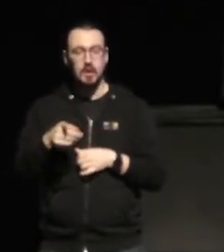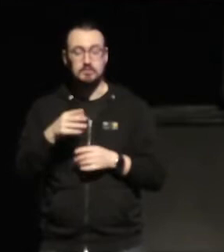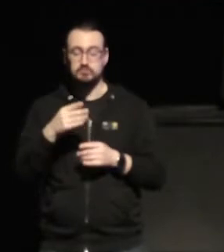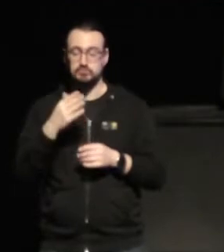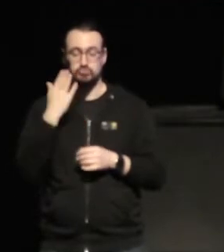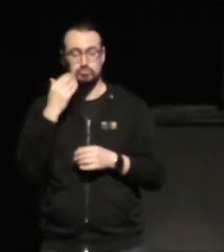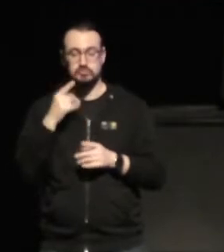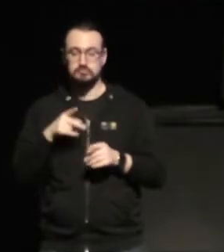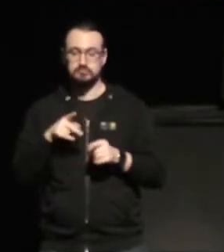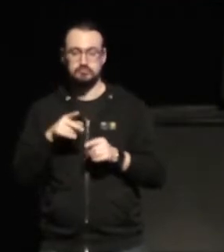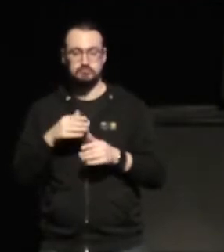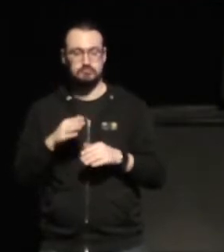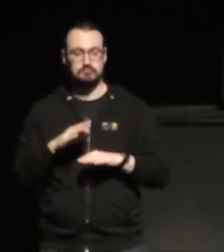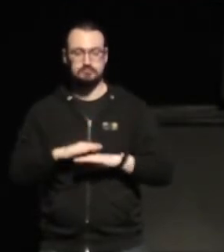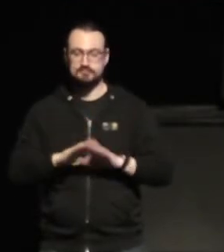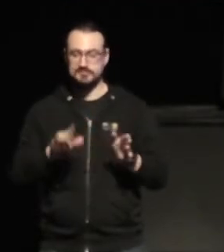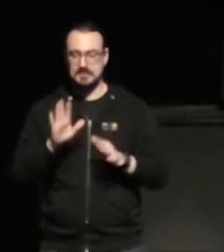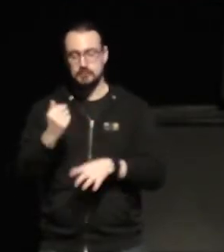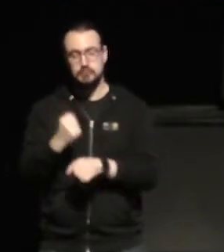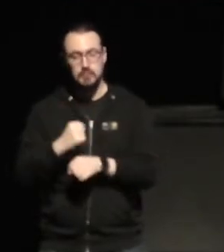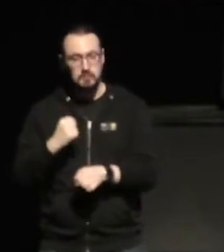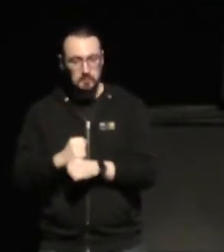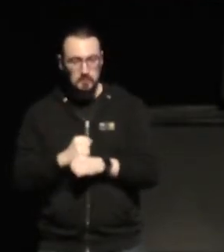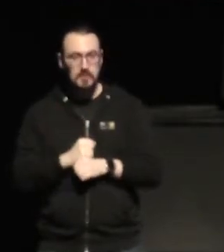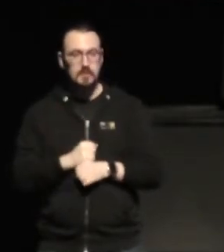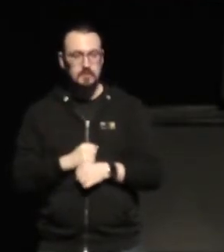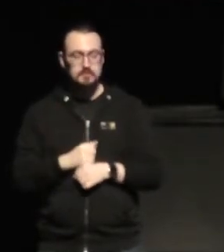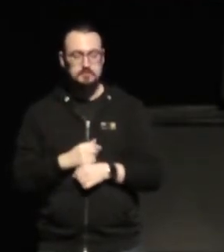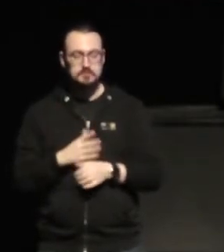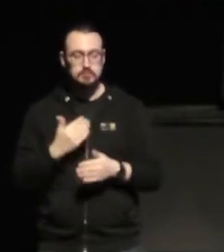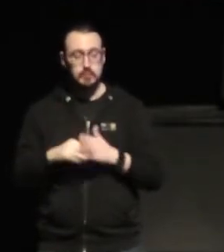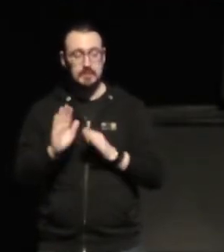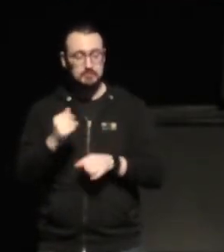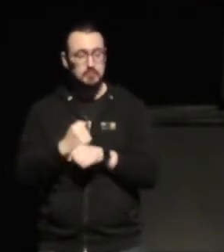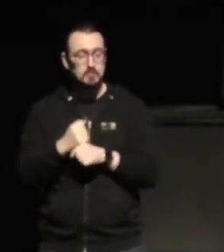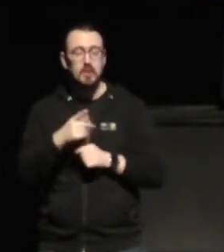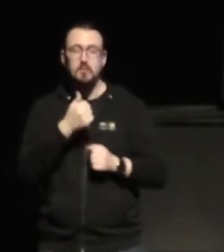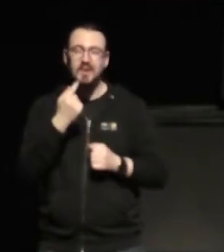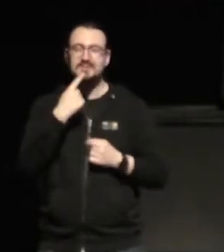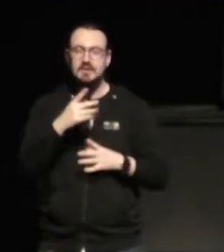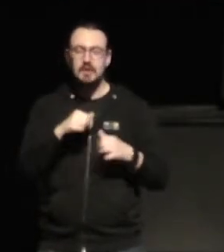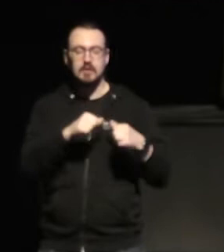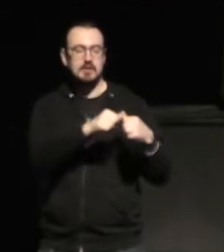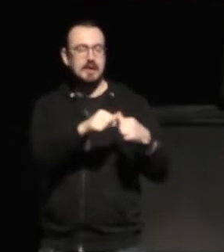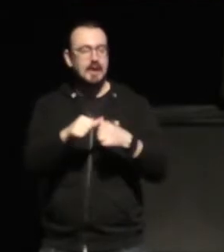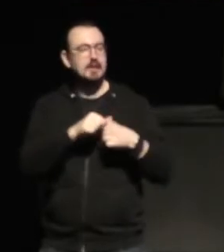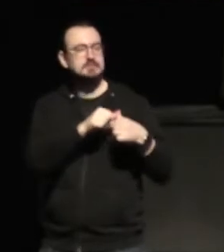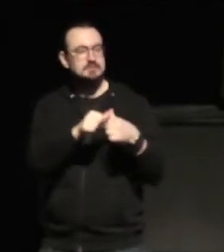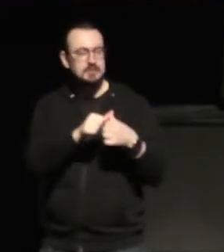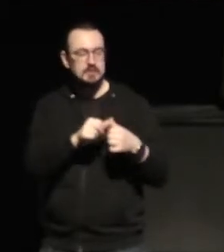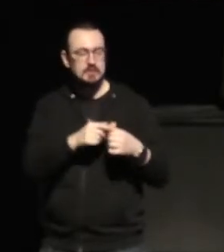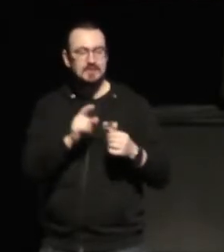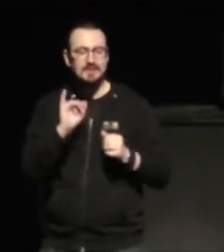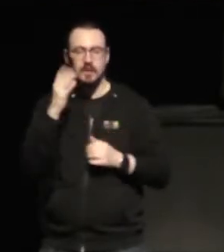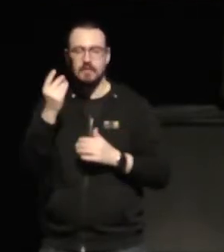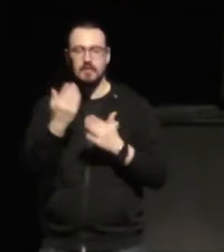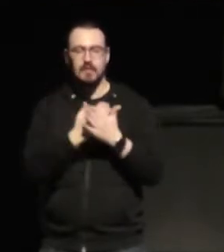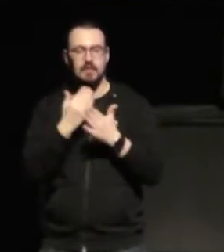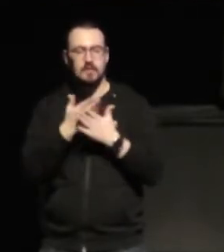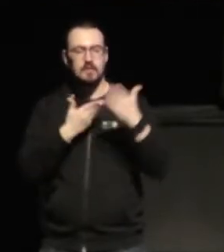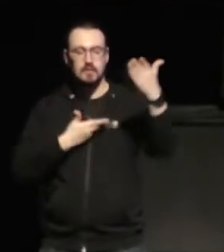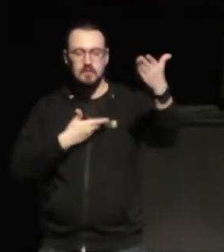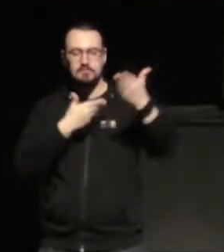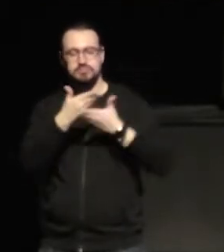quit his job. So yeah, these are some, just to say that the alliances abroad are